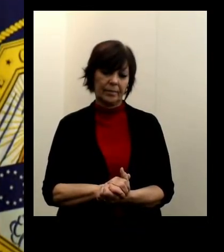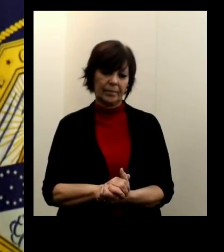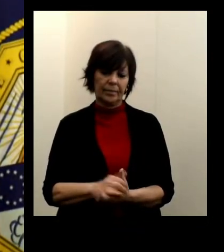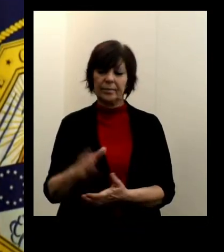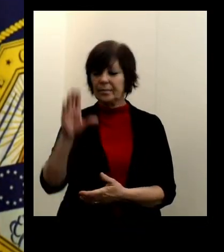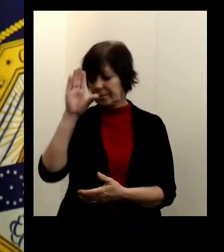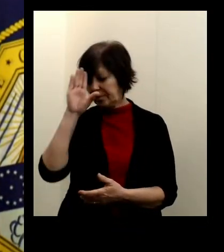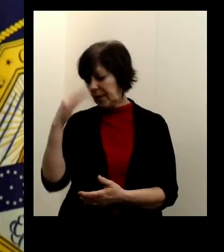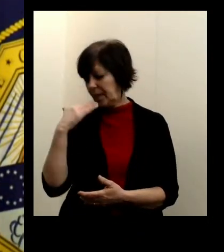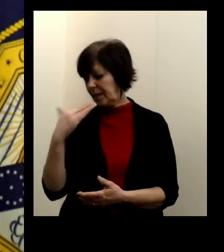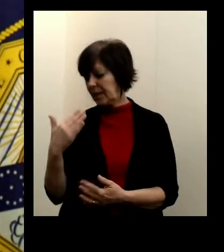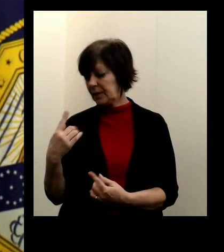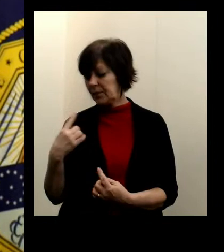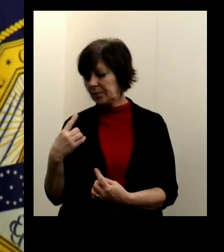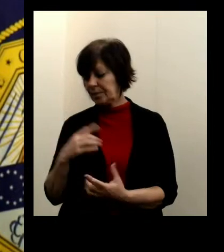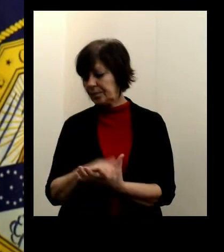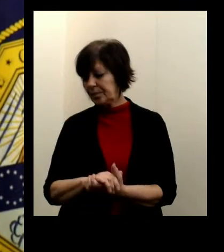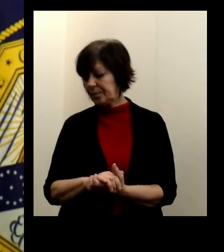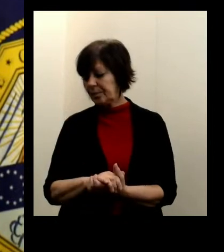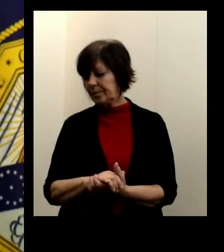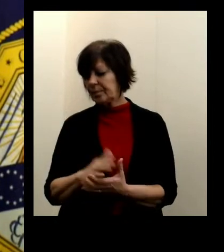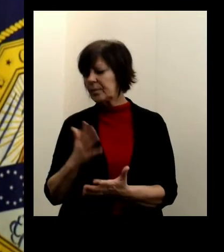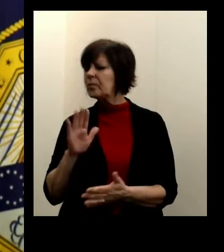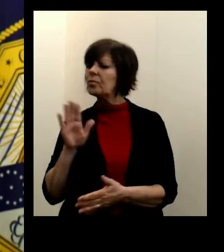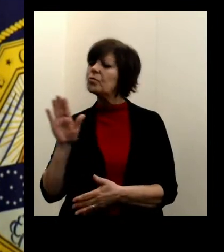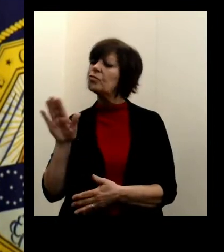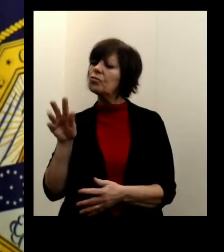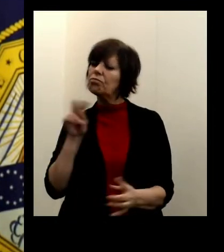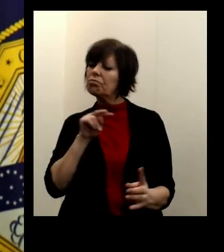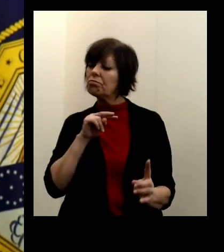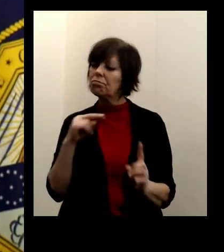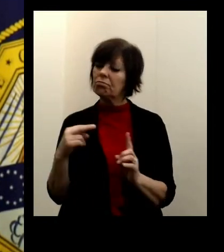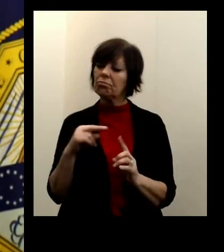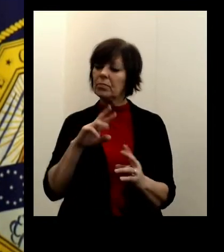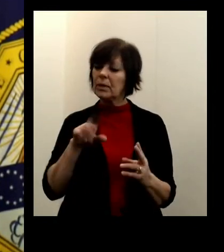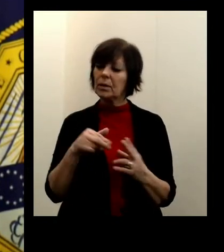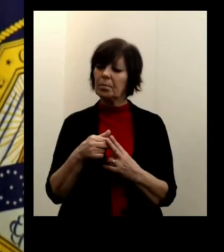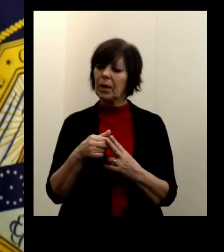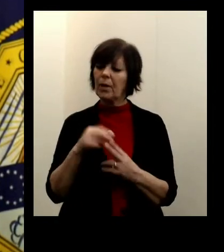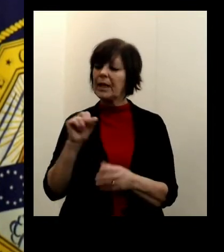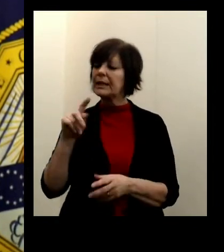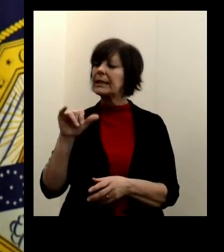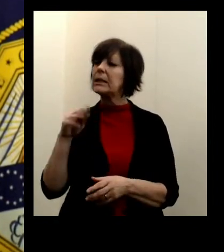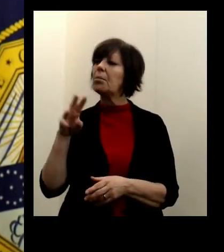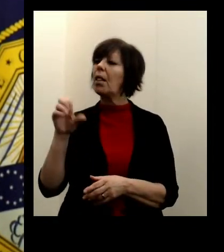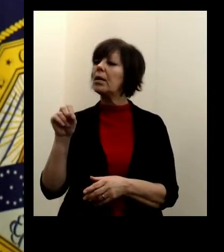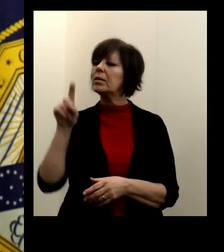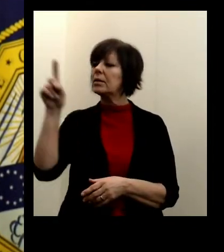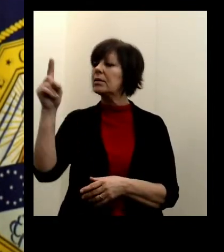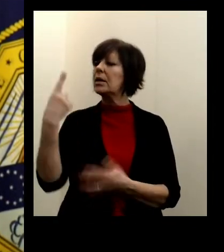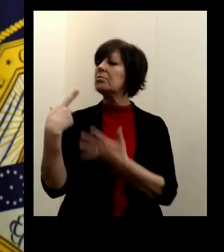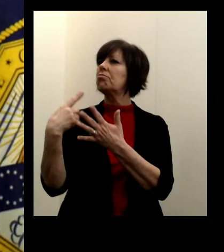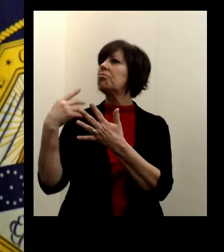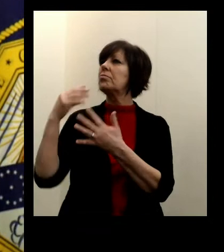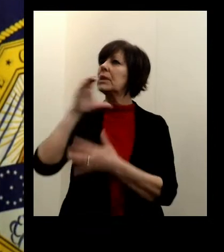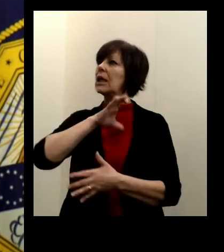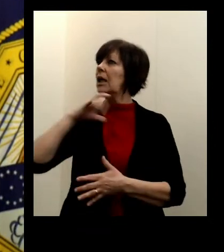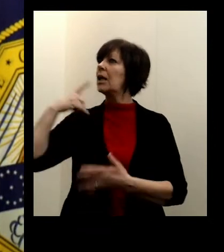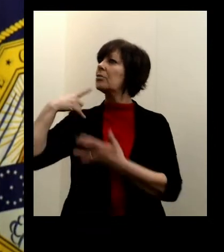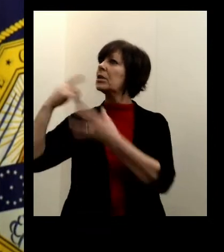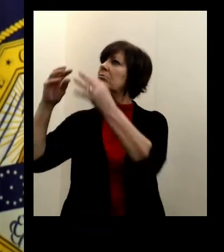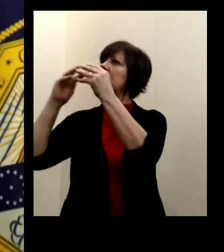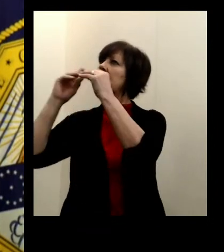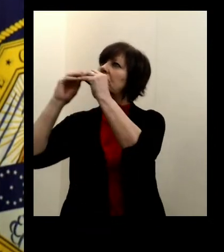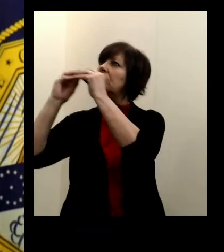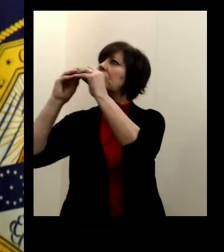Hey, Mark. Thanks for taking questions. Just wanted to get your perspective on the coming stimulus package as talks continue in Congress. It seems